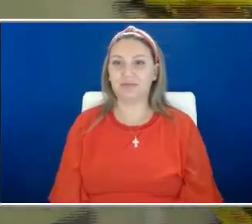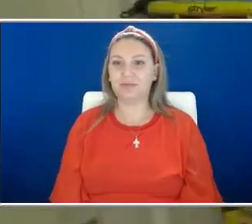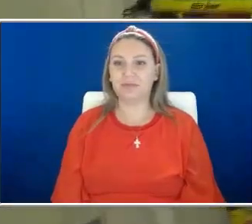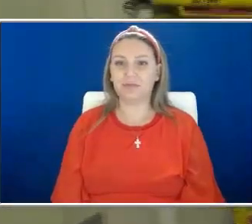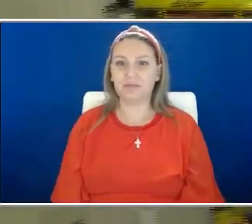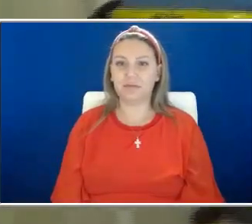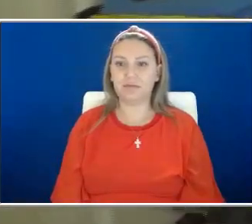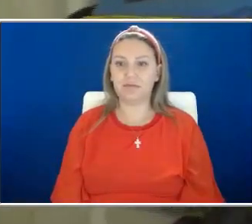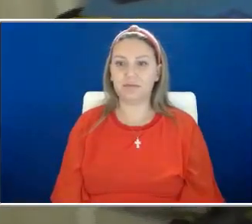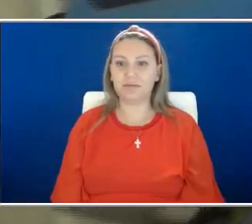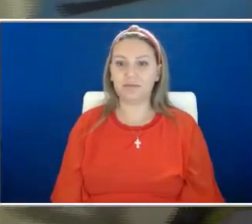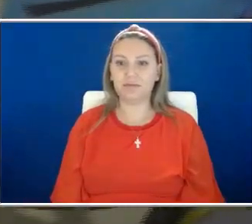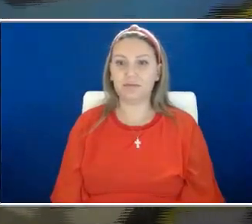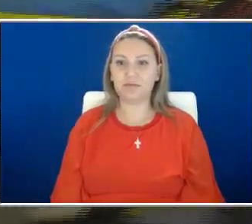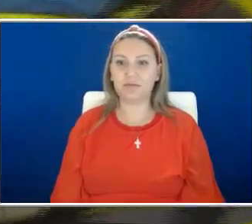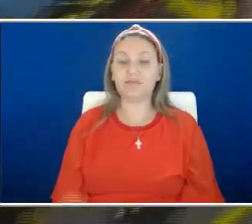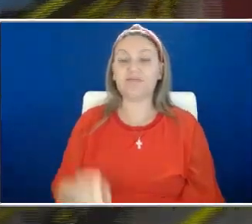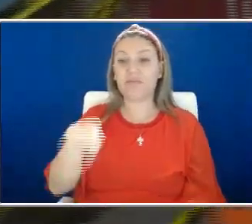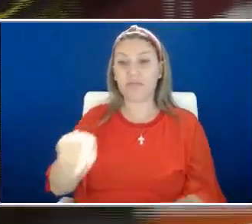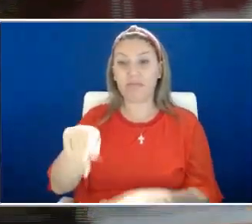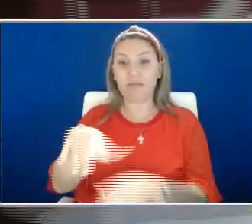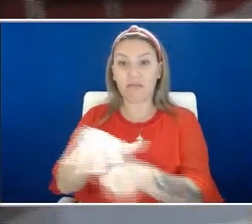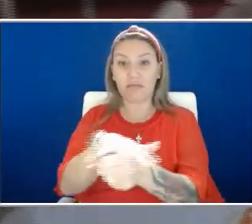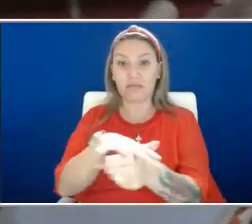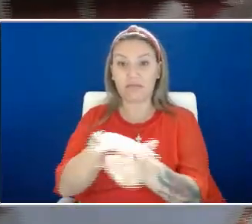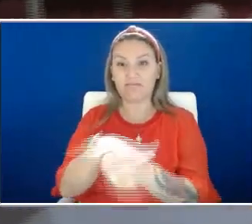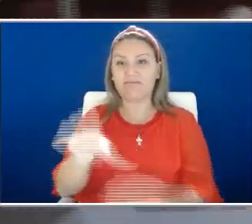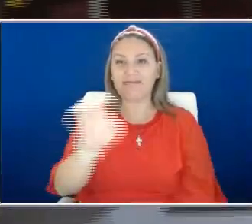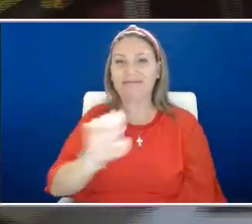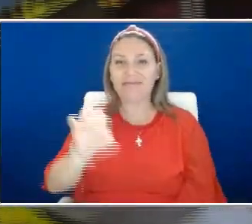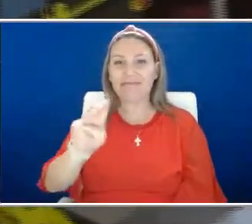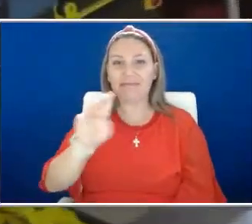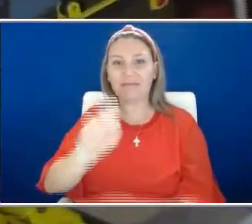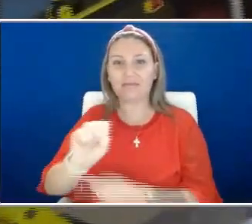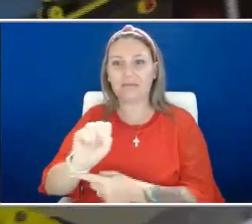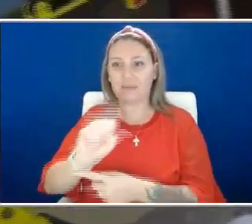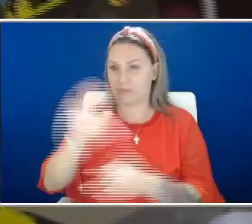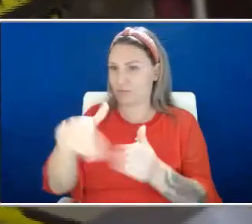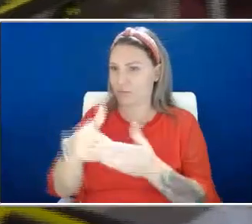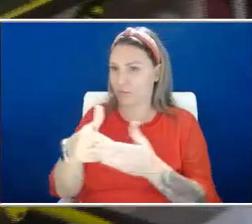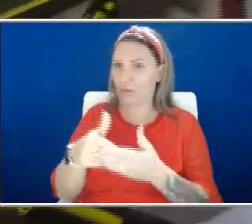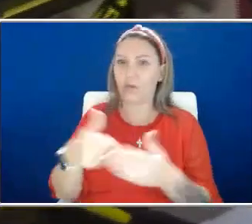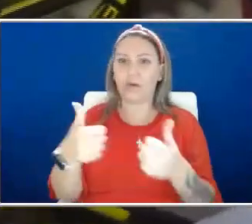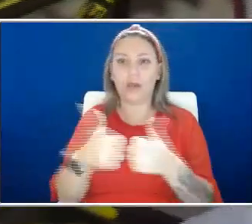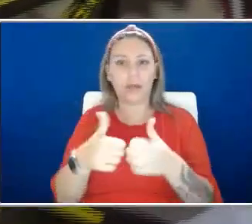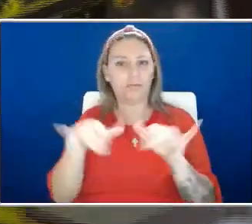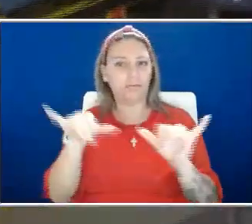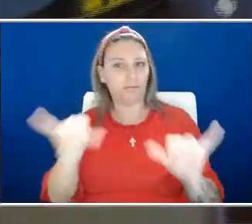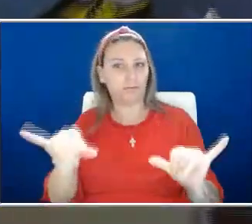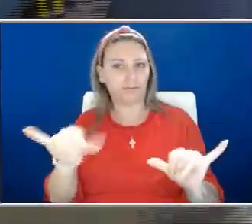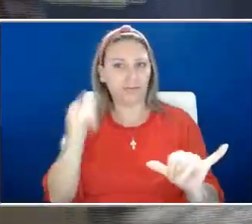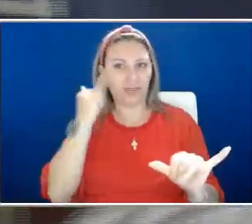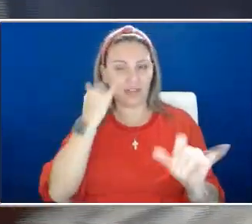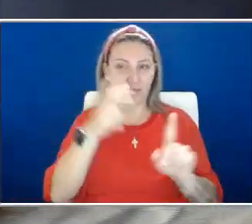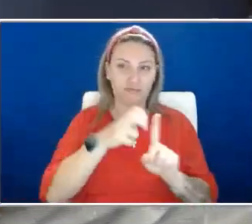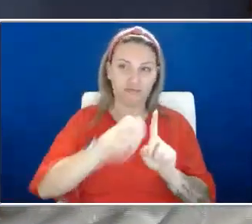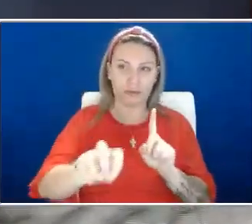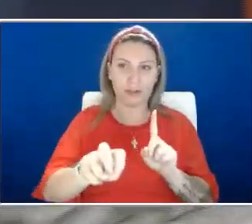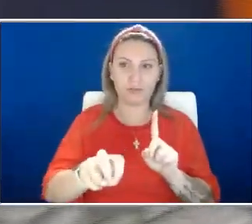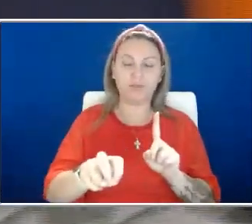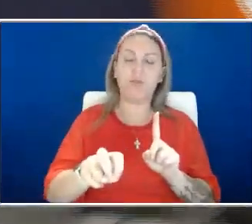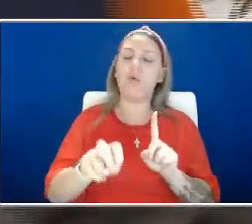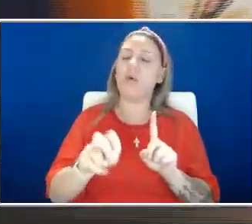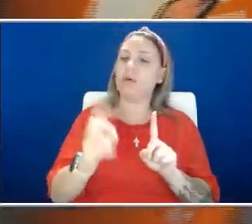Out in this area is where EMS is the entire game. If we need to transport somebody, they're right here